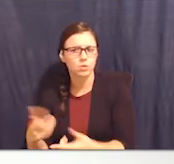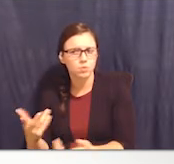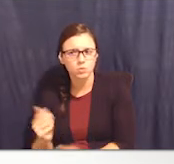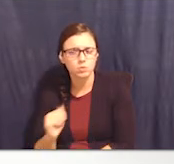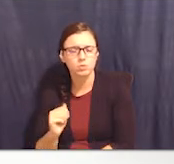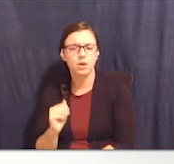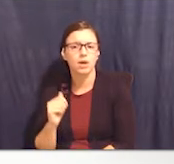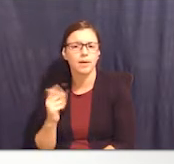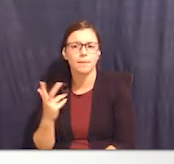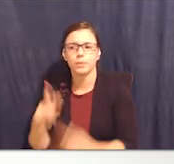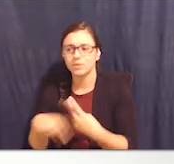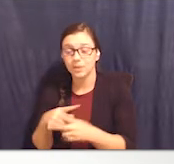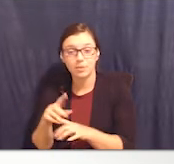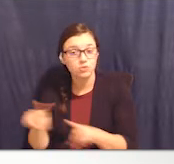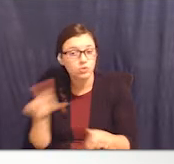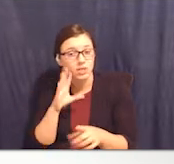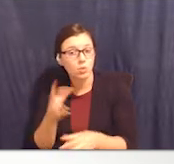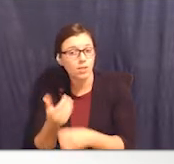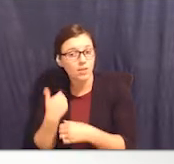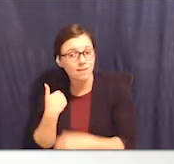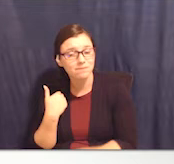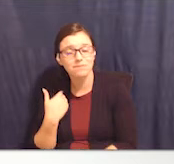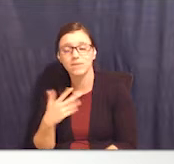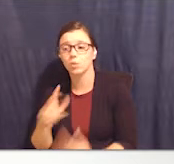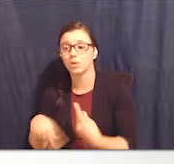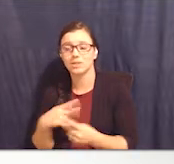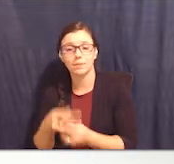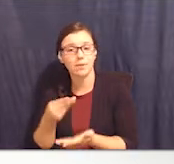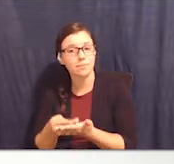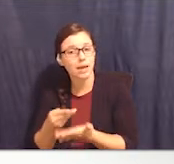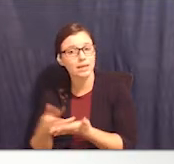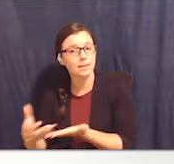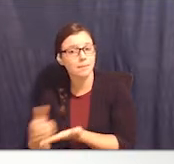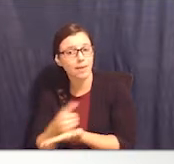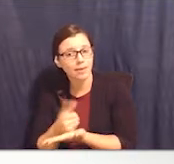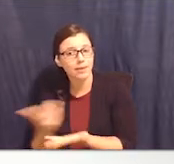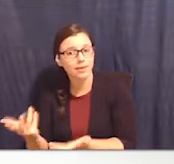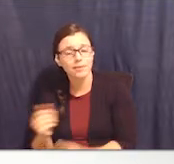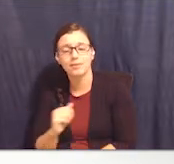too. And everybody can use that. I can use that still.